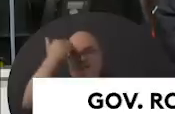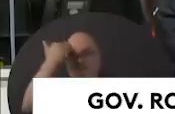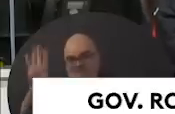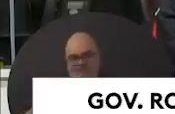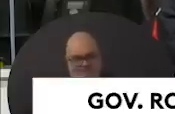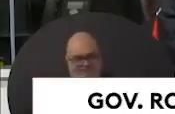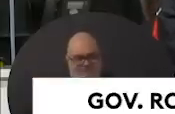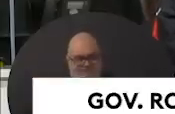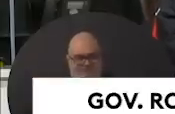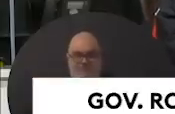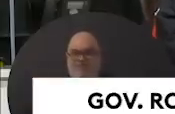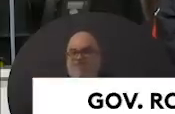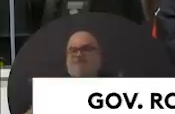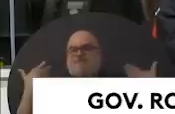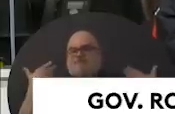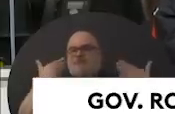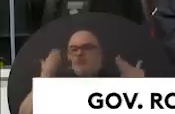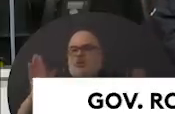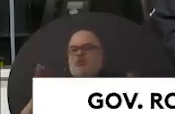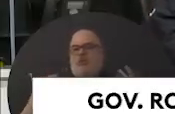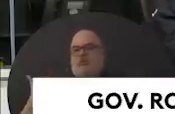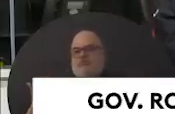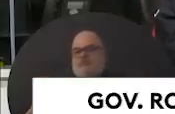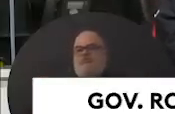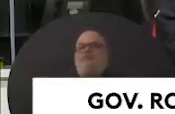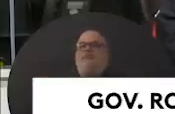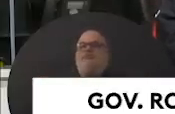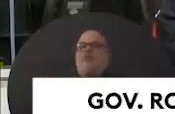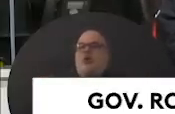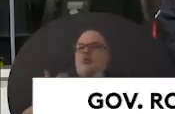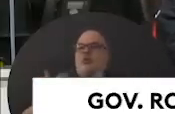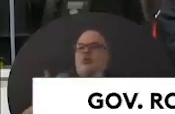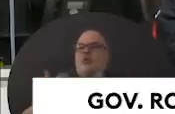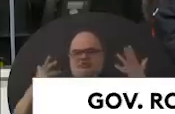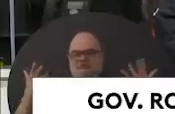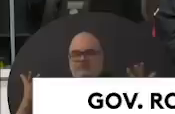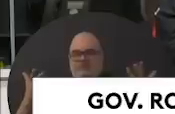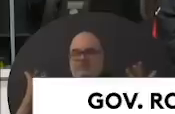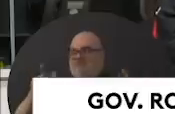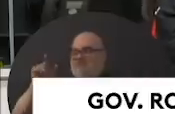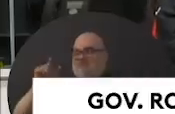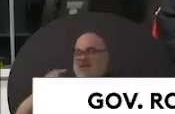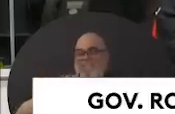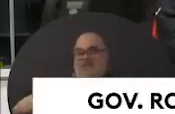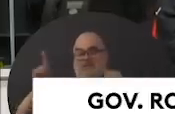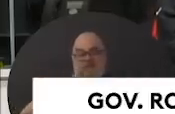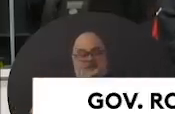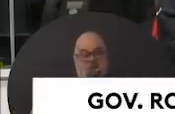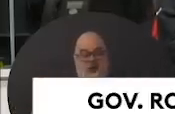more northern track to hit the Florida Panhandle. And so there's uncertainty. Stills are not in agreement. They have moved